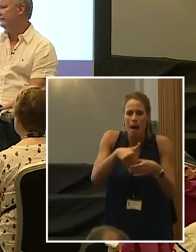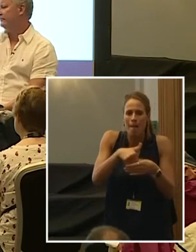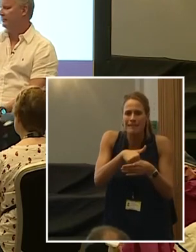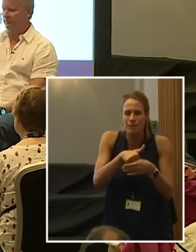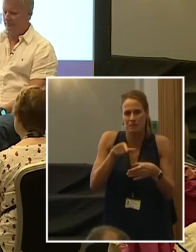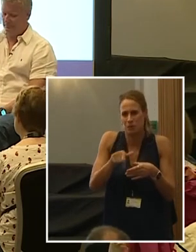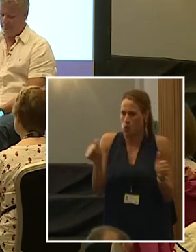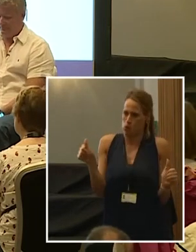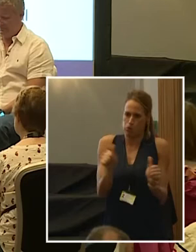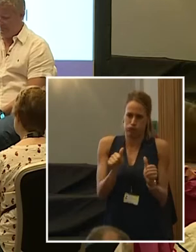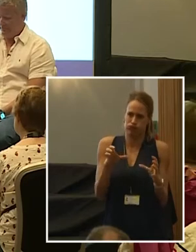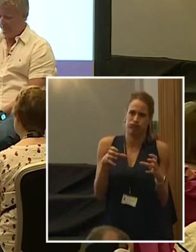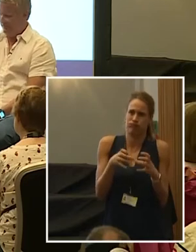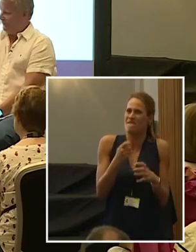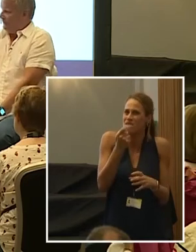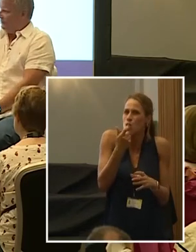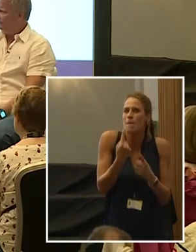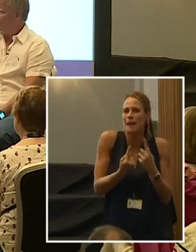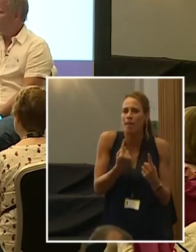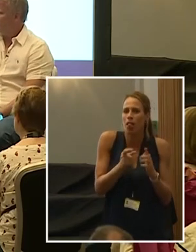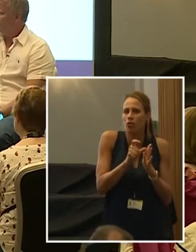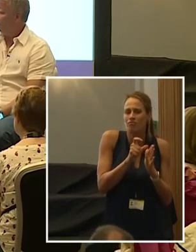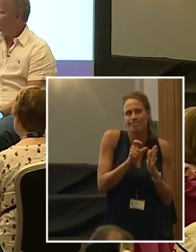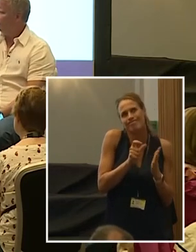take part is very small. But we usually